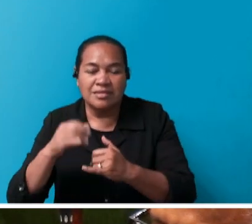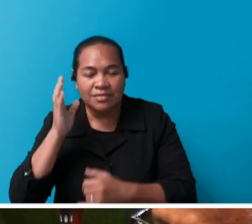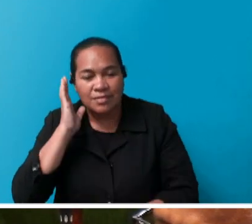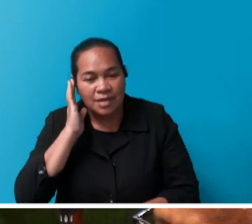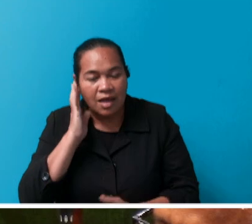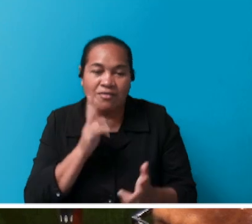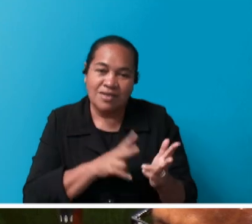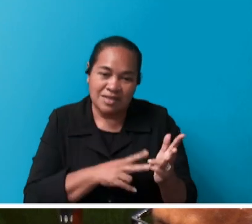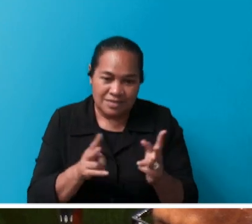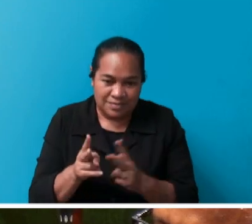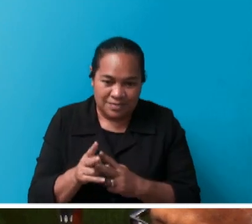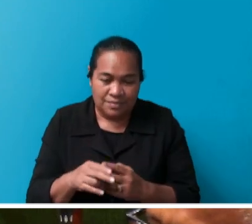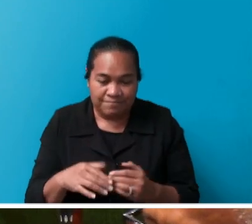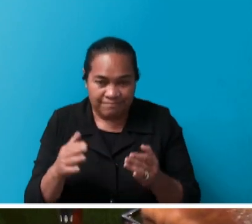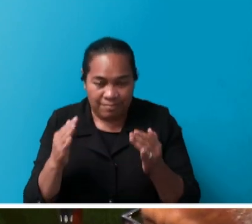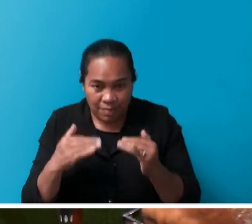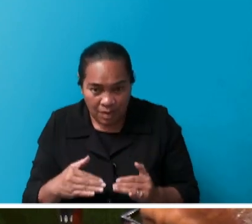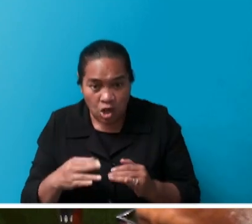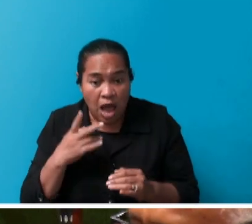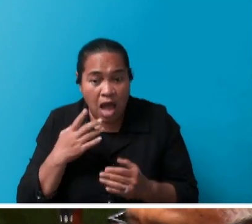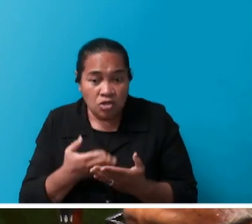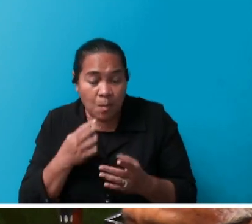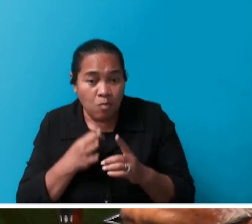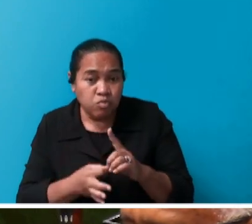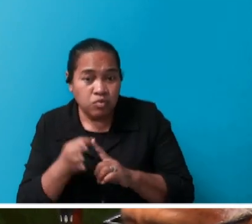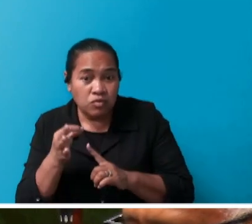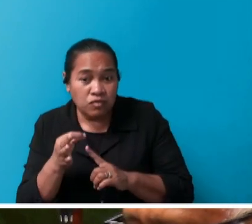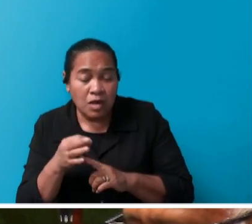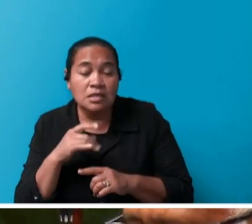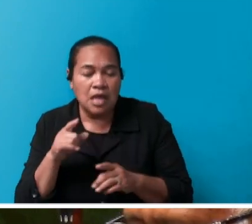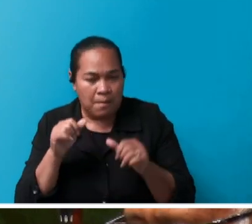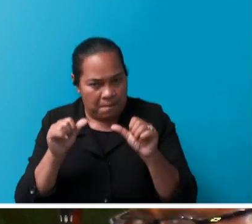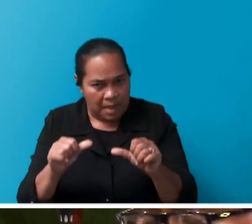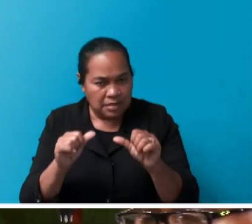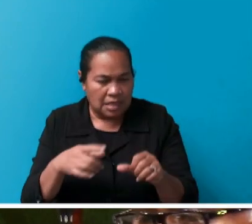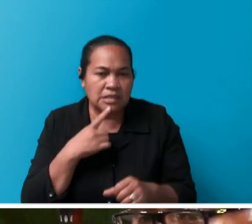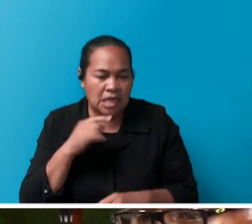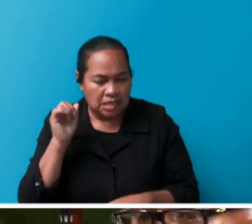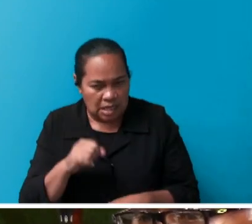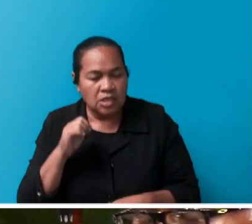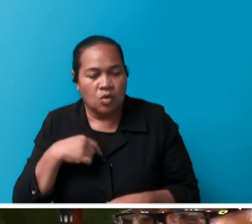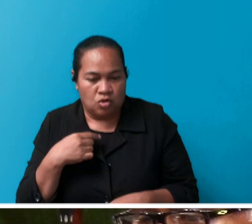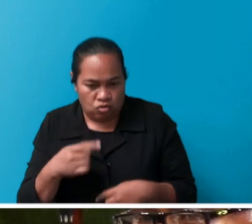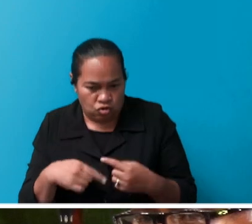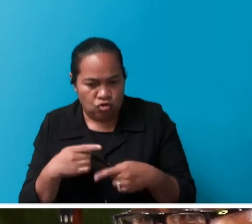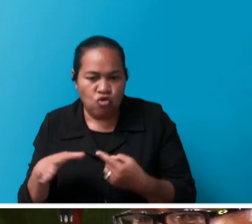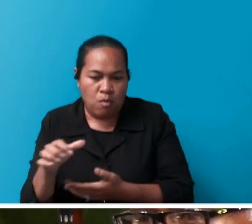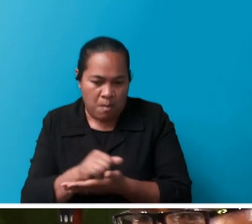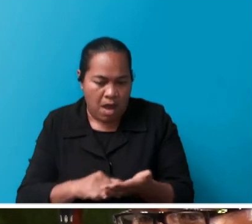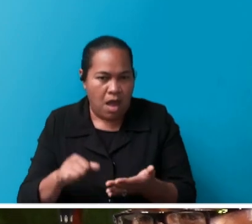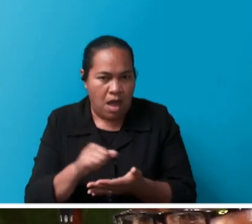improving essential medicine, His Excellency the President in his address also pointed out ongoing effort to improve procurement of